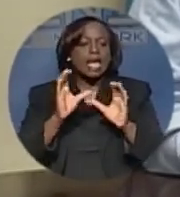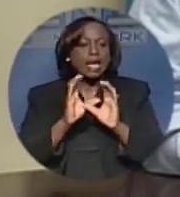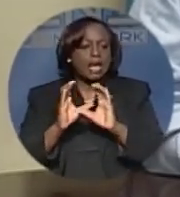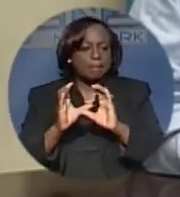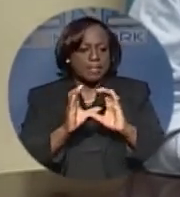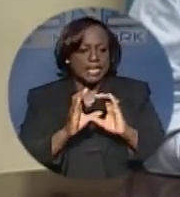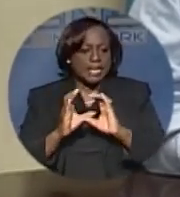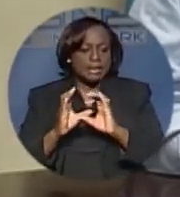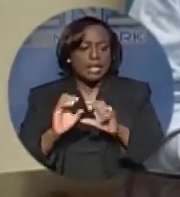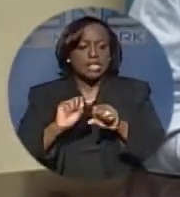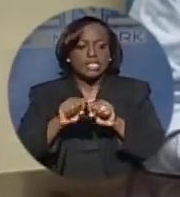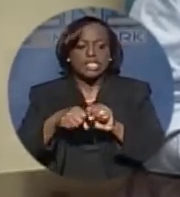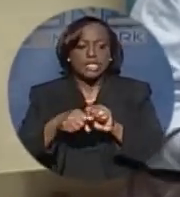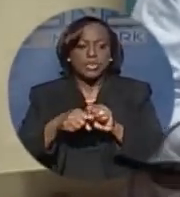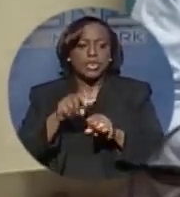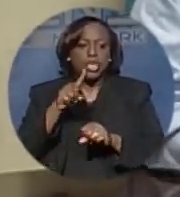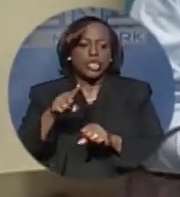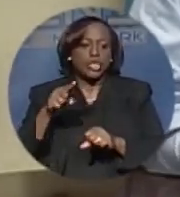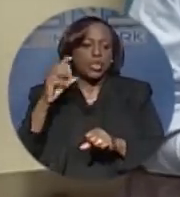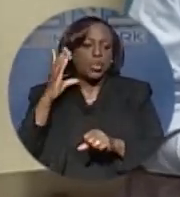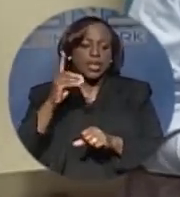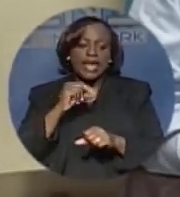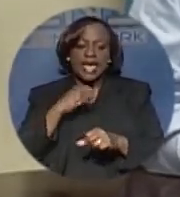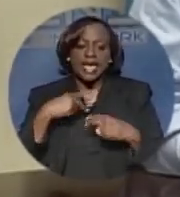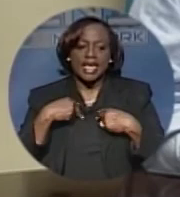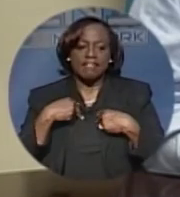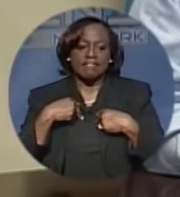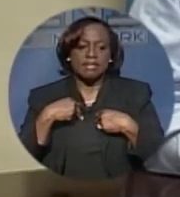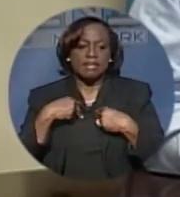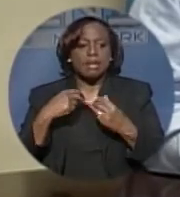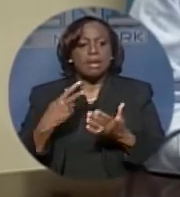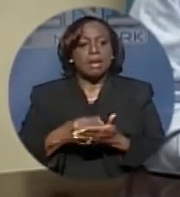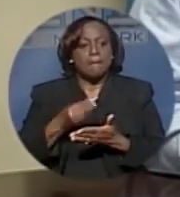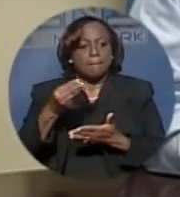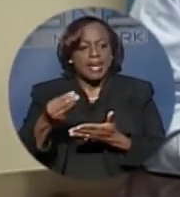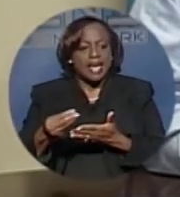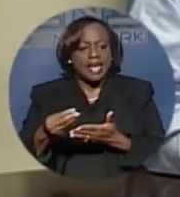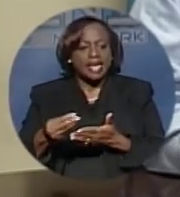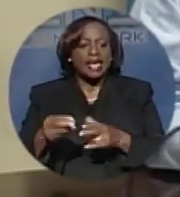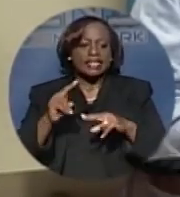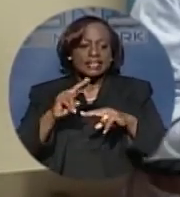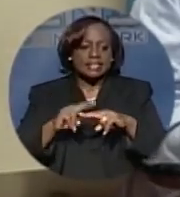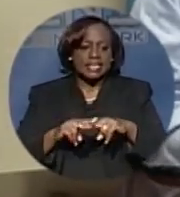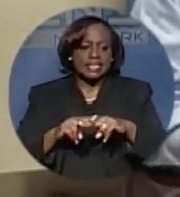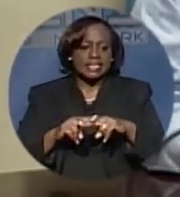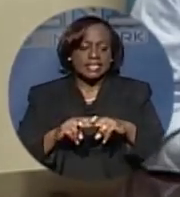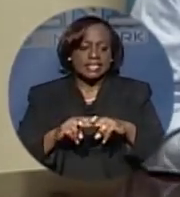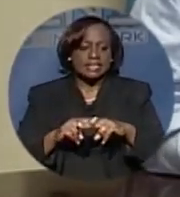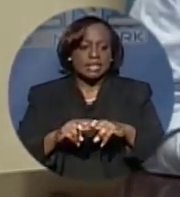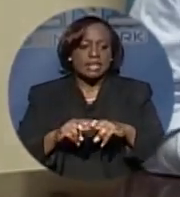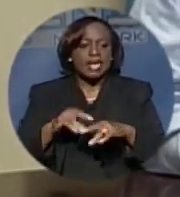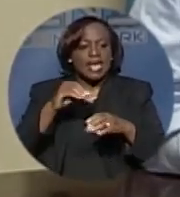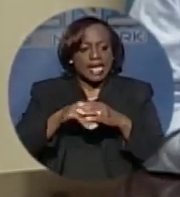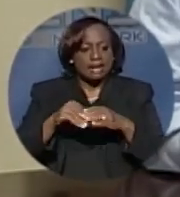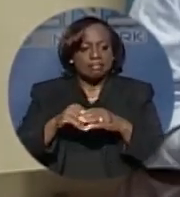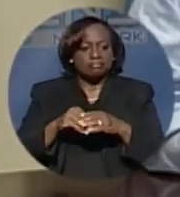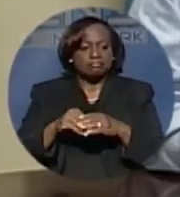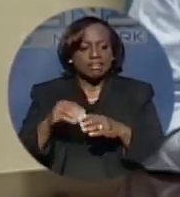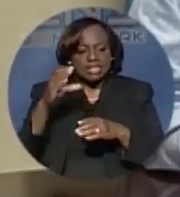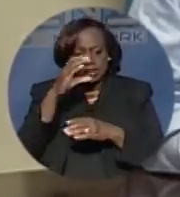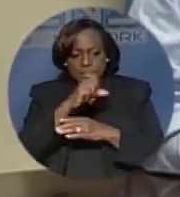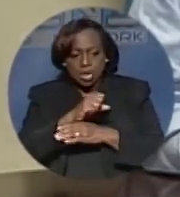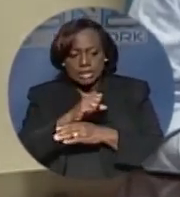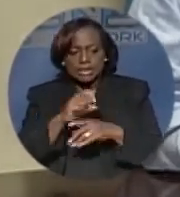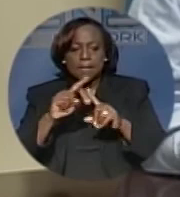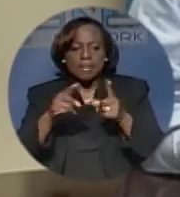for example, you would have specifically wanted to purchase a seat in a particular spot, and the